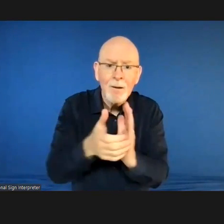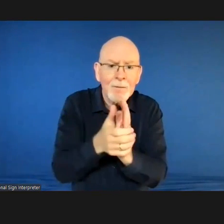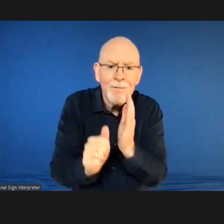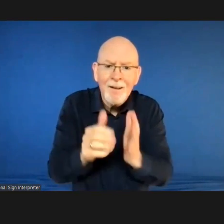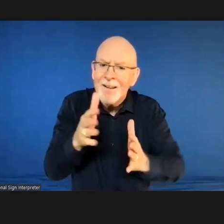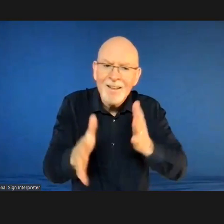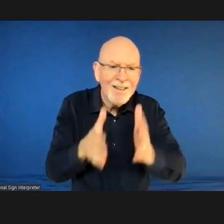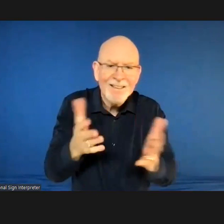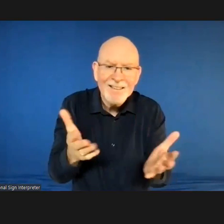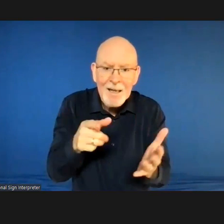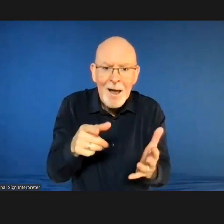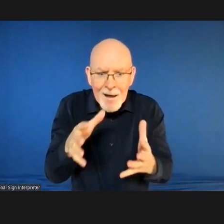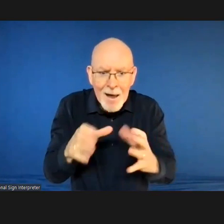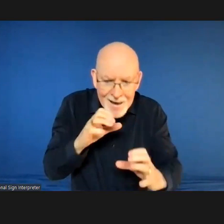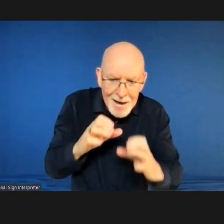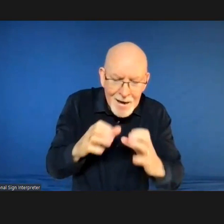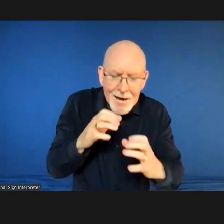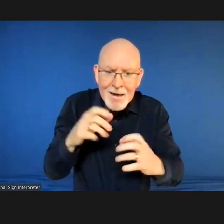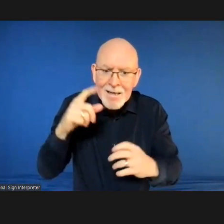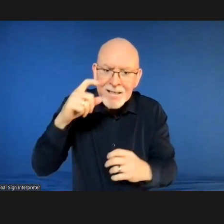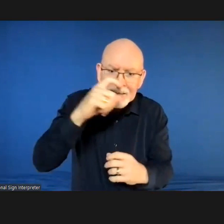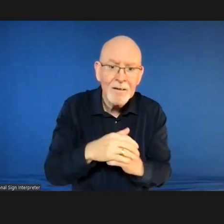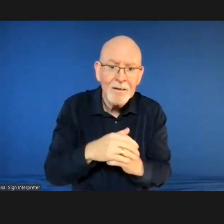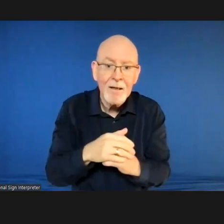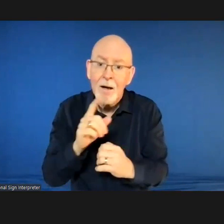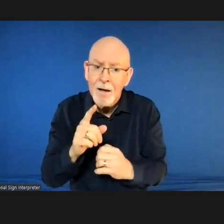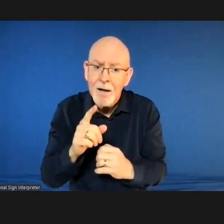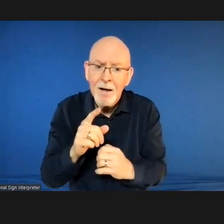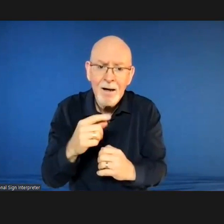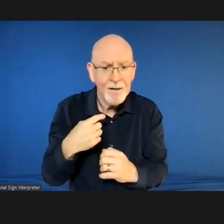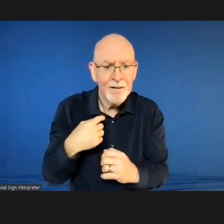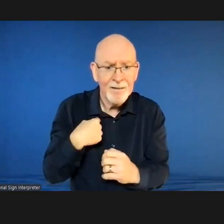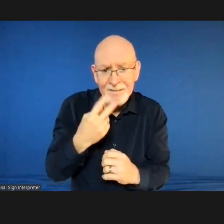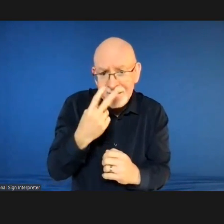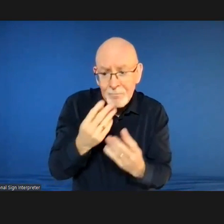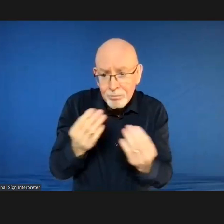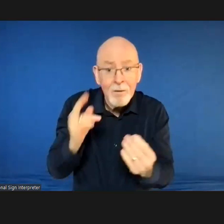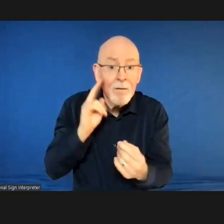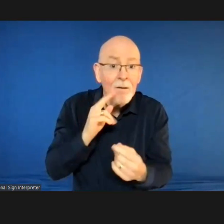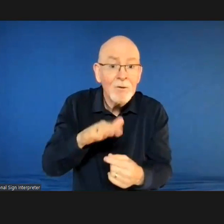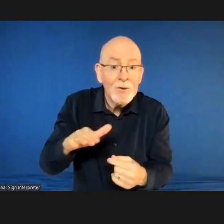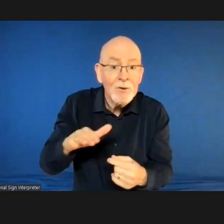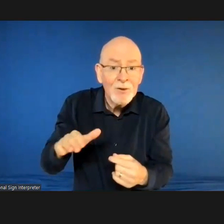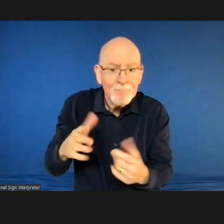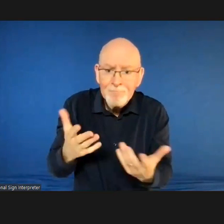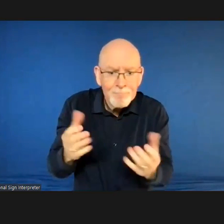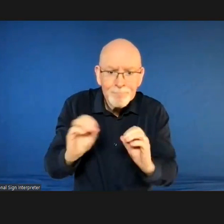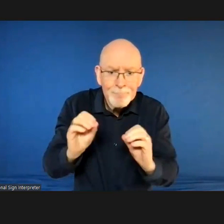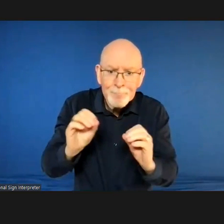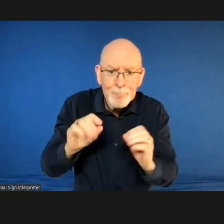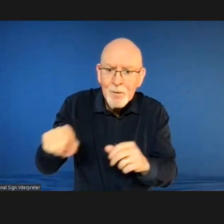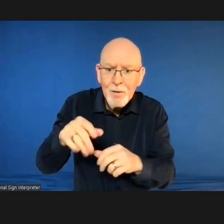for deaf children and young people still remain inaccessible to date in Kenya, including the most important